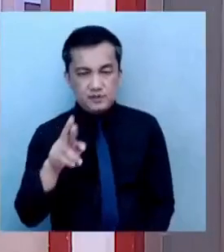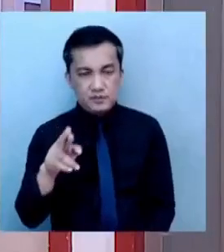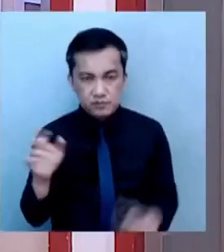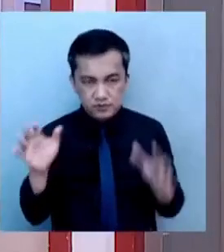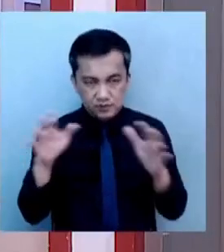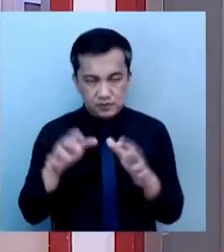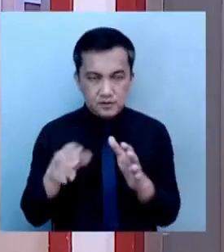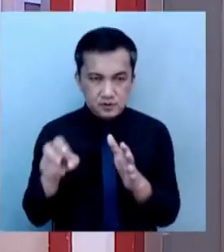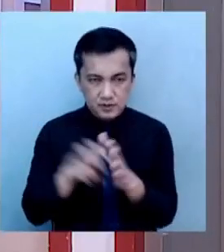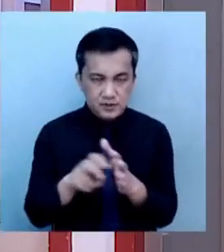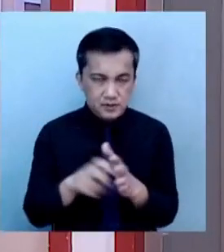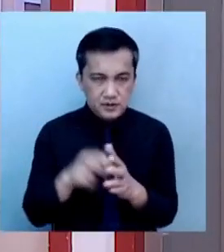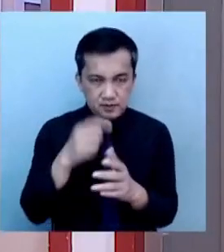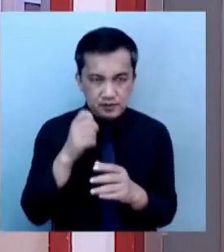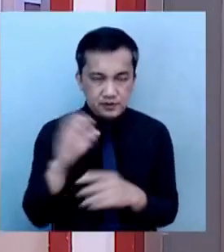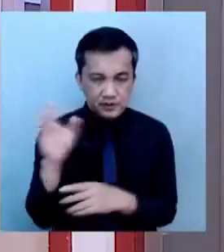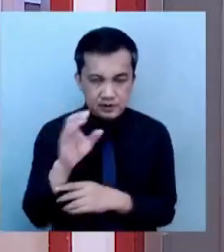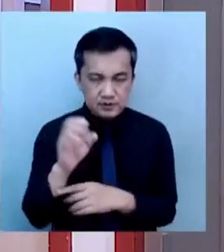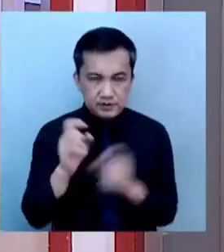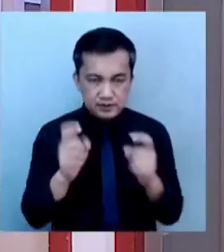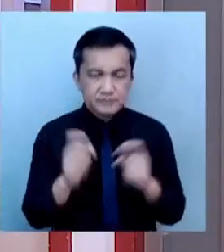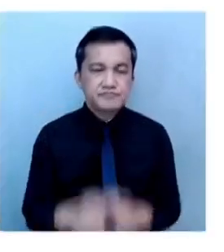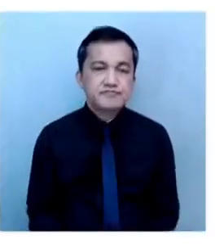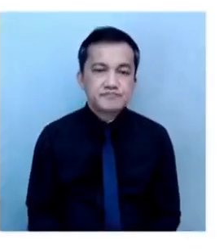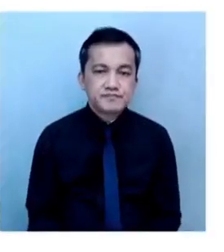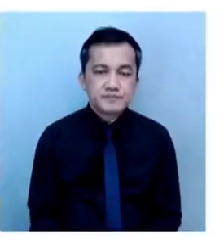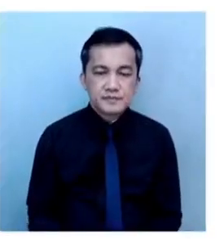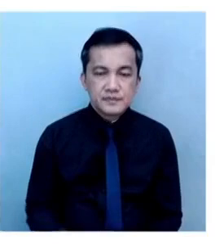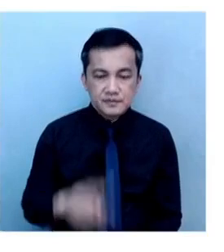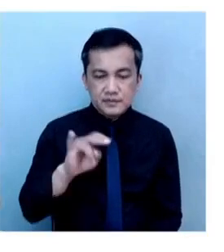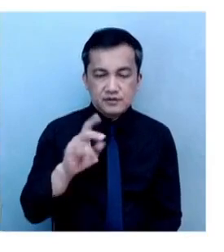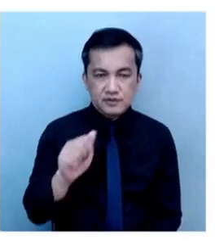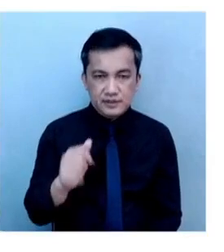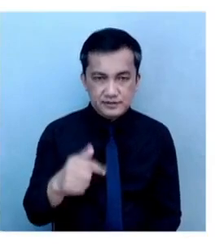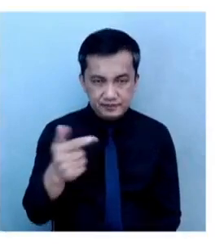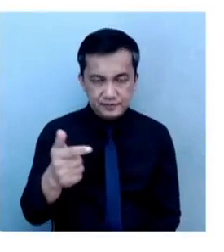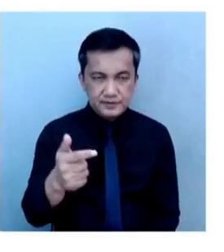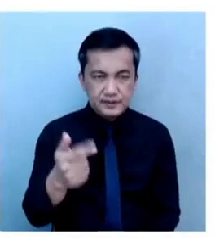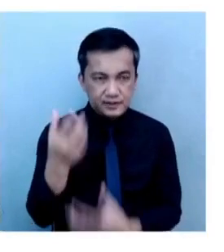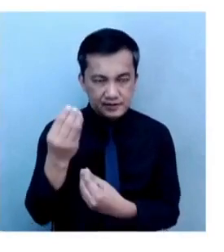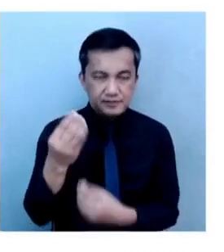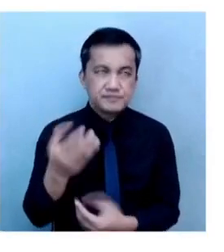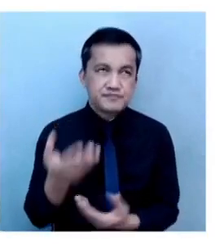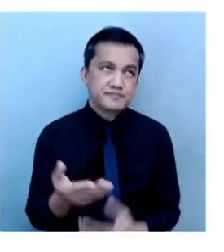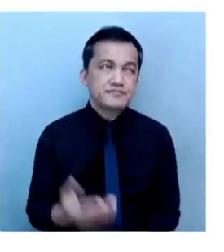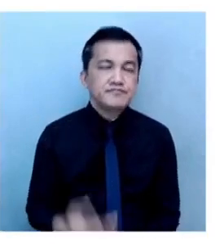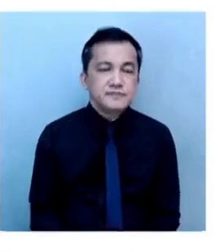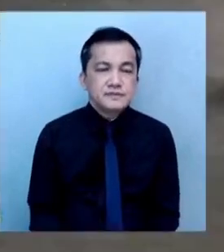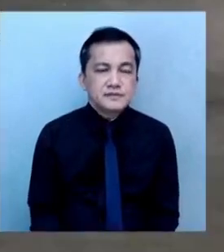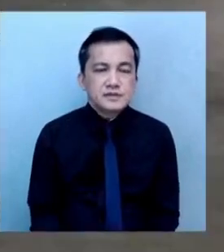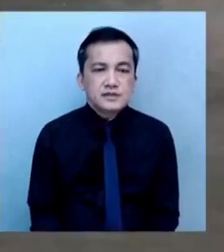to the Christmas rush. Our very own Victoria Tulad there with an update. Victoria, over to you.